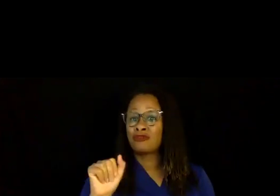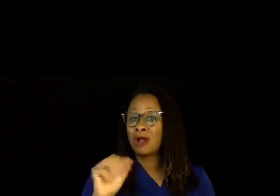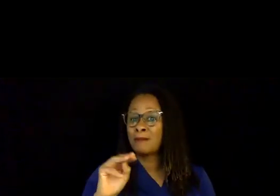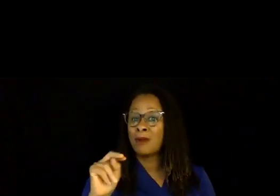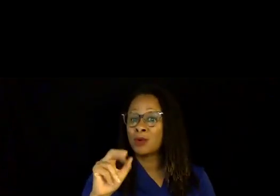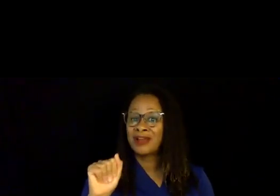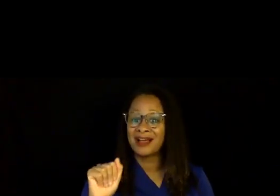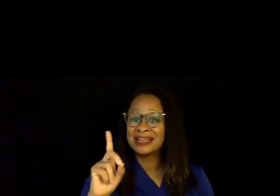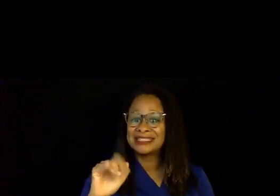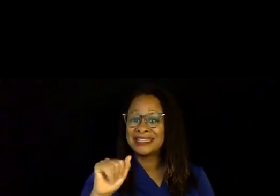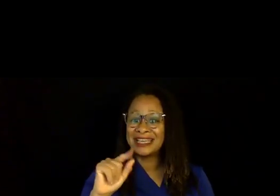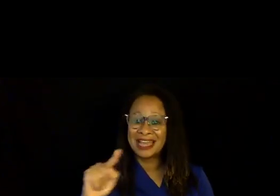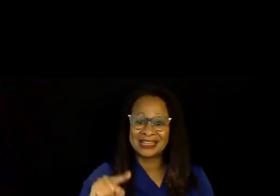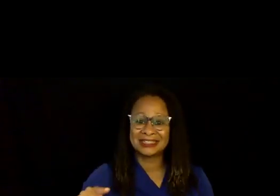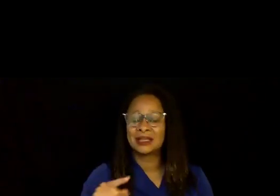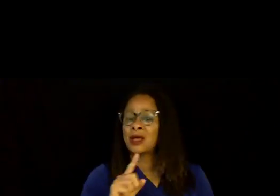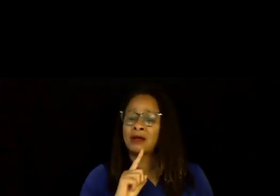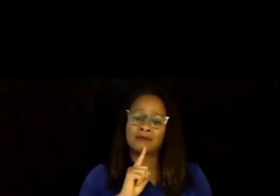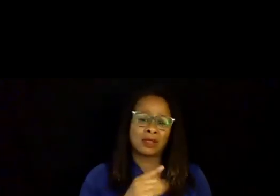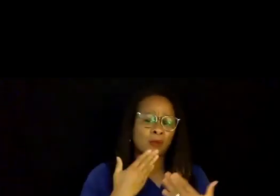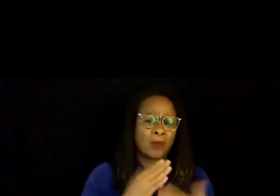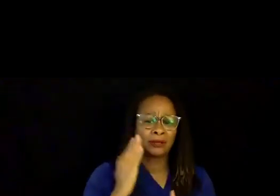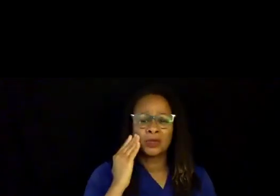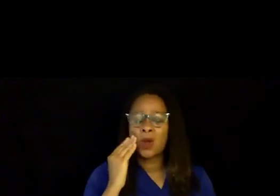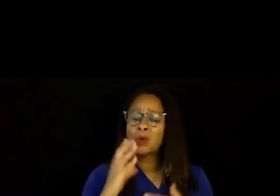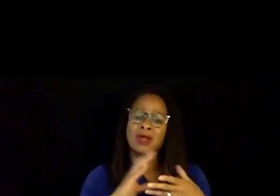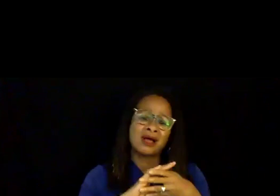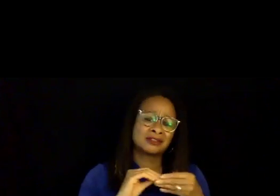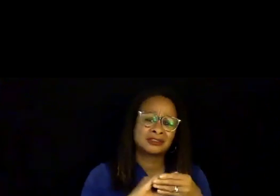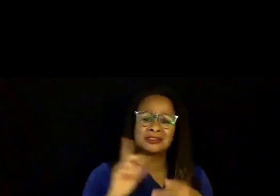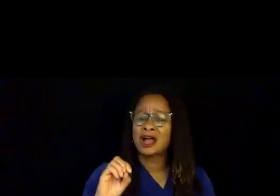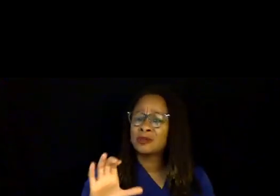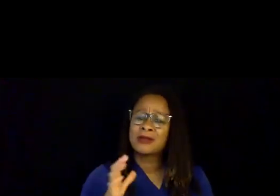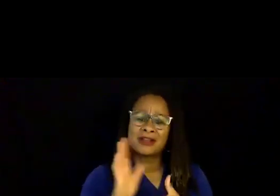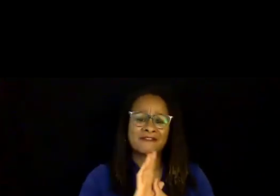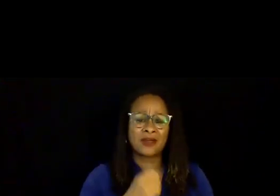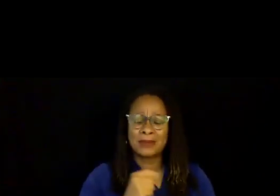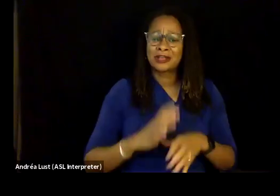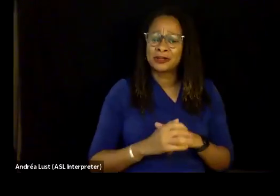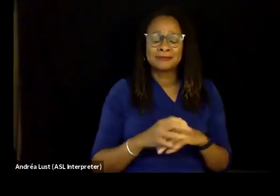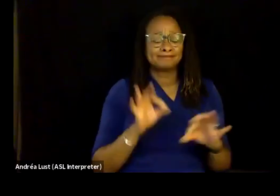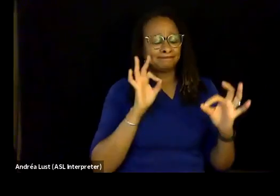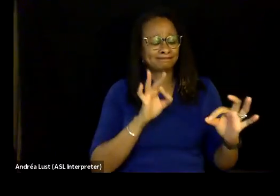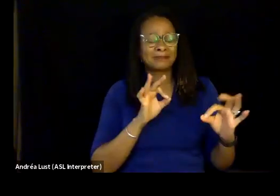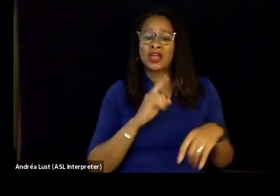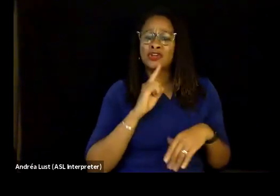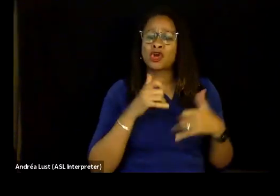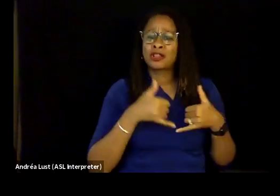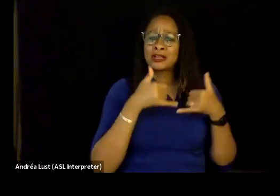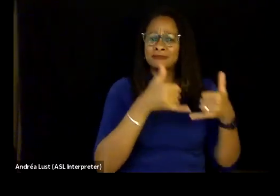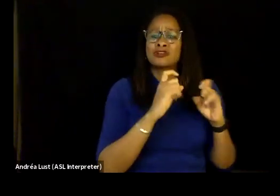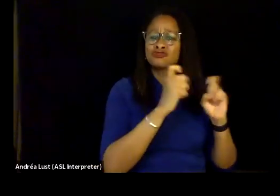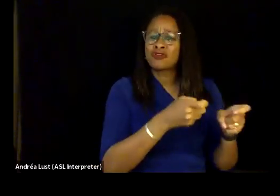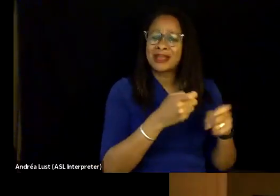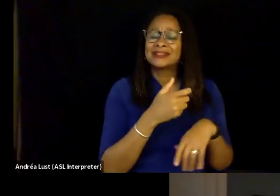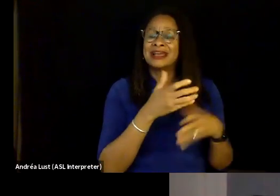well-known documentary filmmaker of the most exceptional craft and was an early grantee in our development